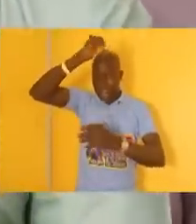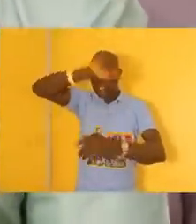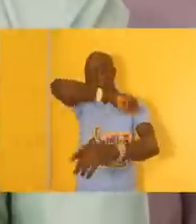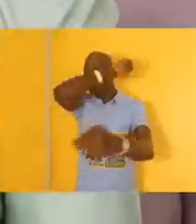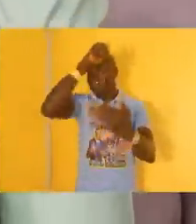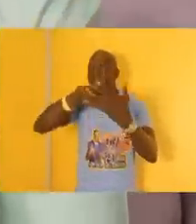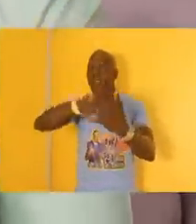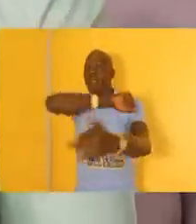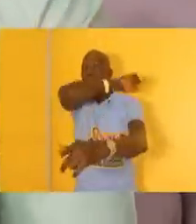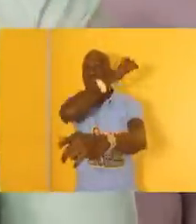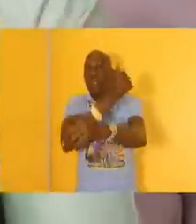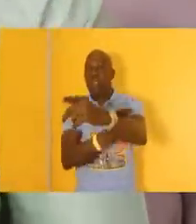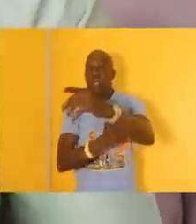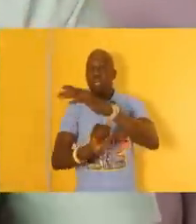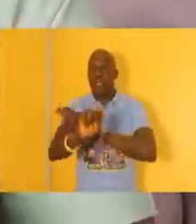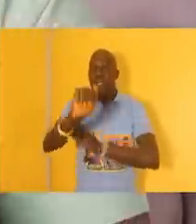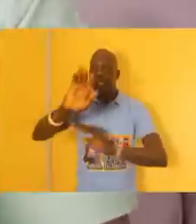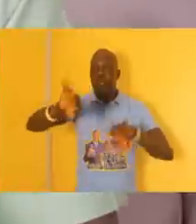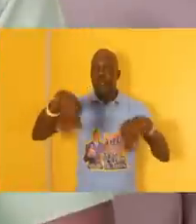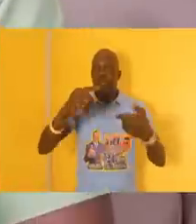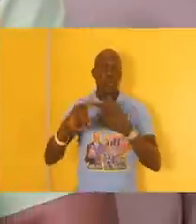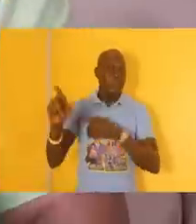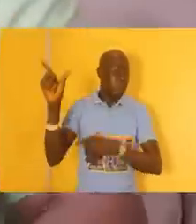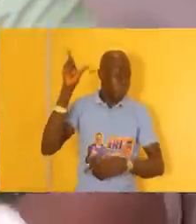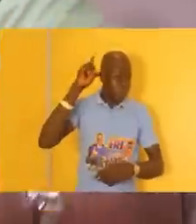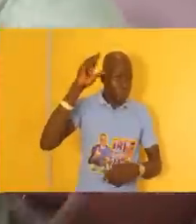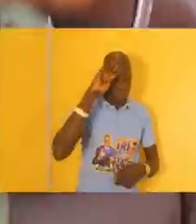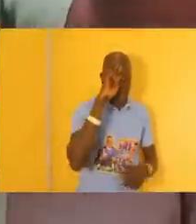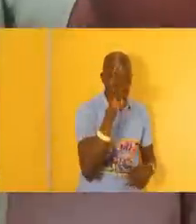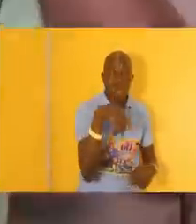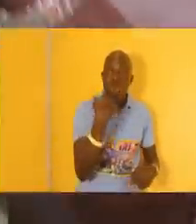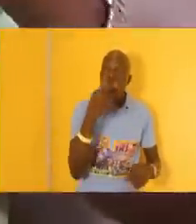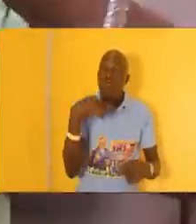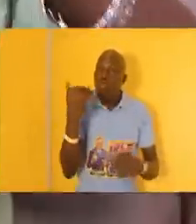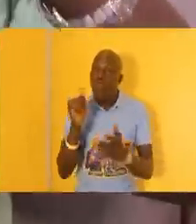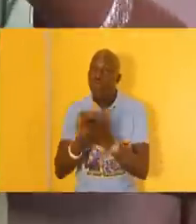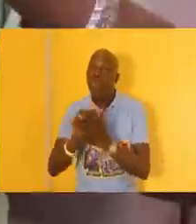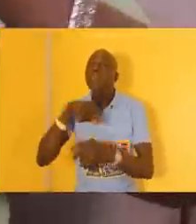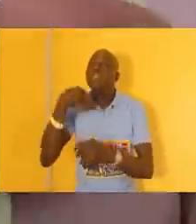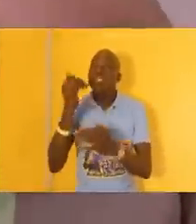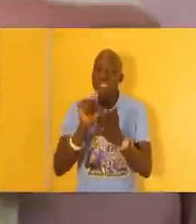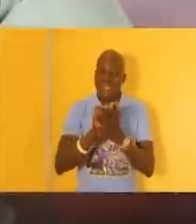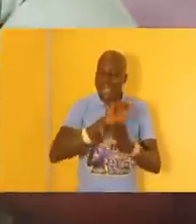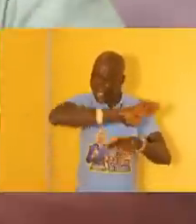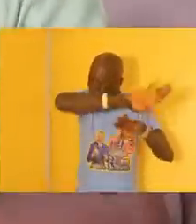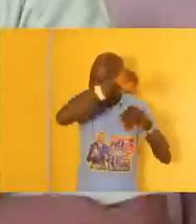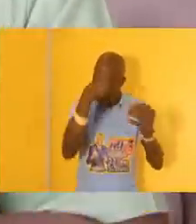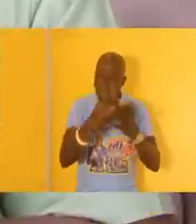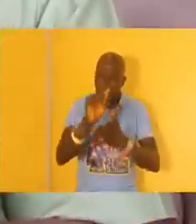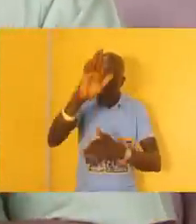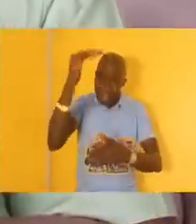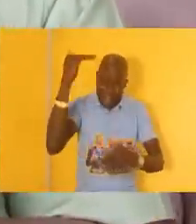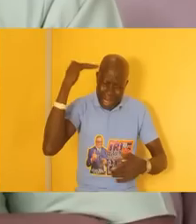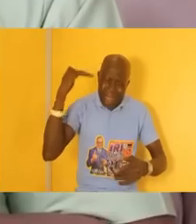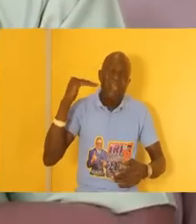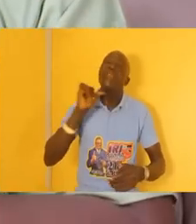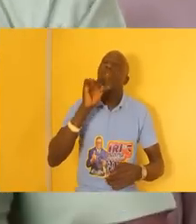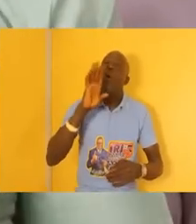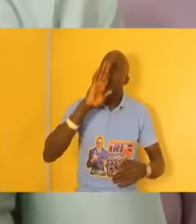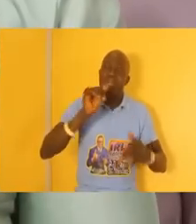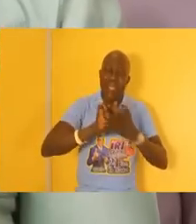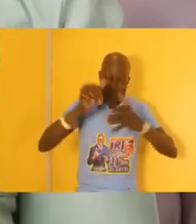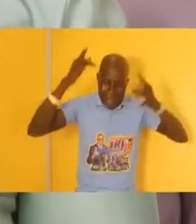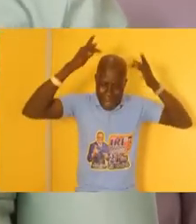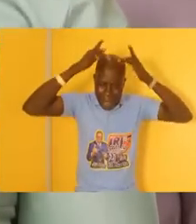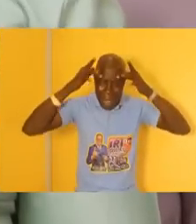This is the authority that is given to me. Listen, sir. Who says you your head will not be